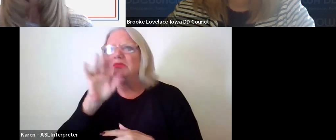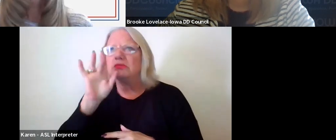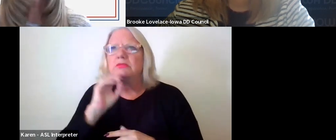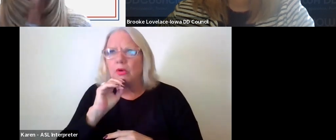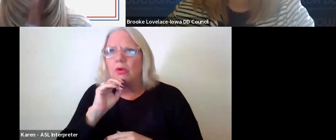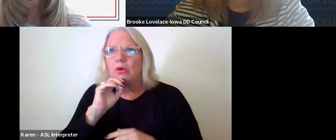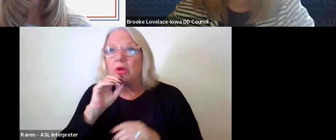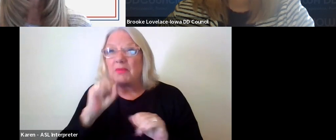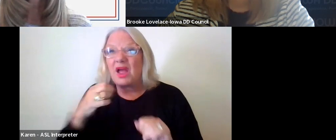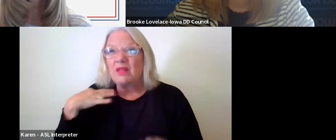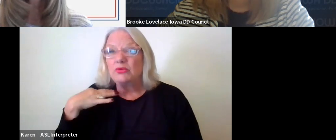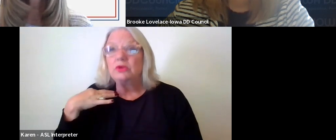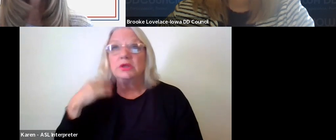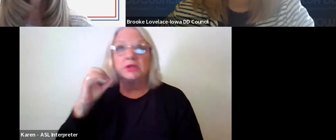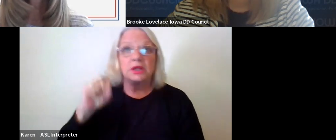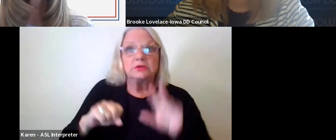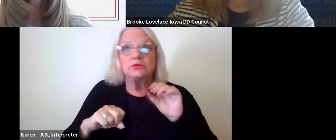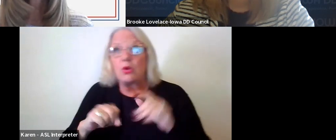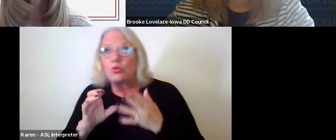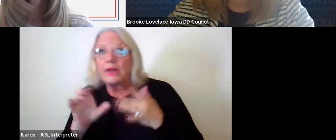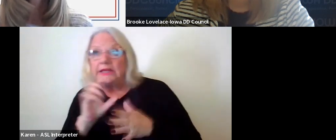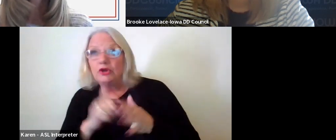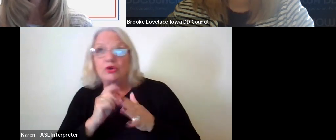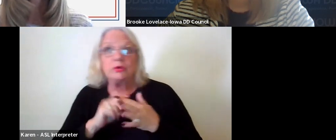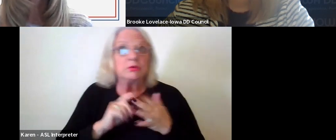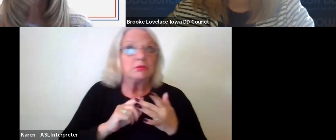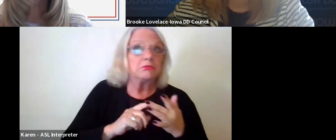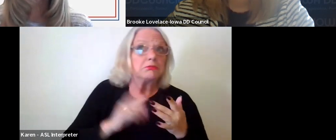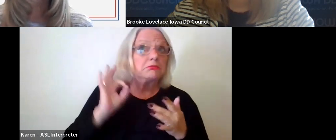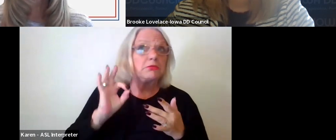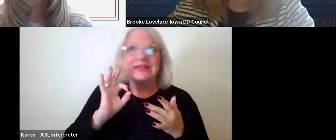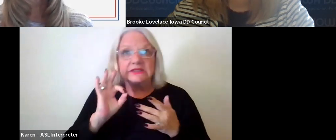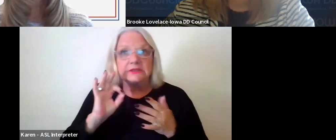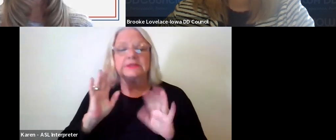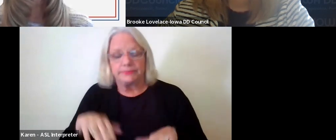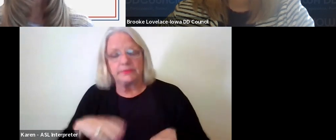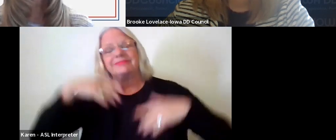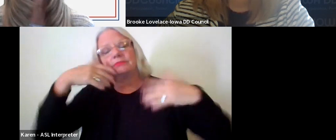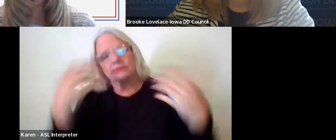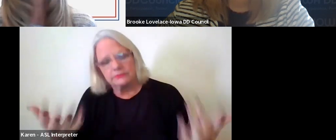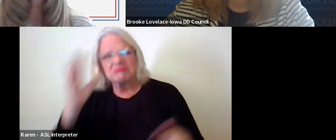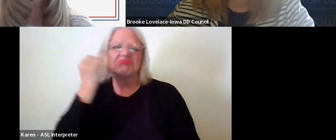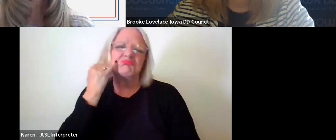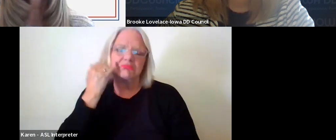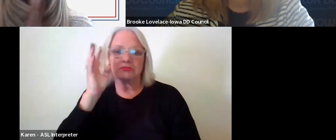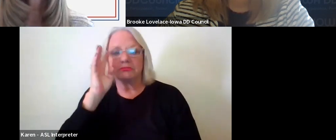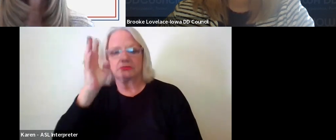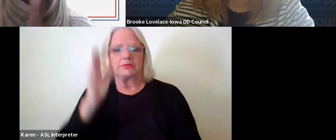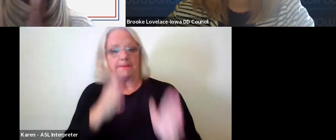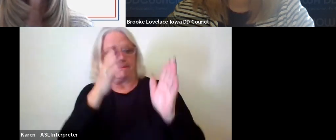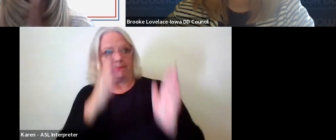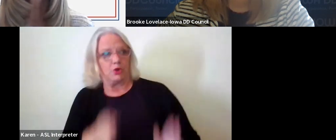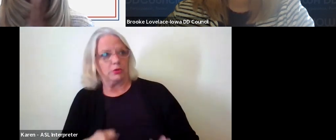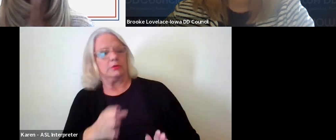know, what criteria you have to meet. But let's imagine that you have an eligible individual who is under the